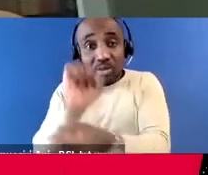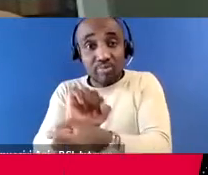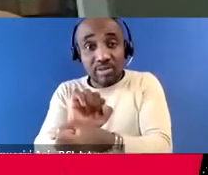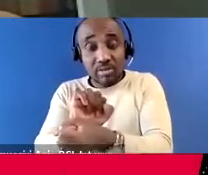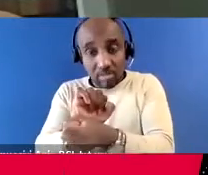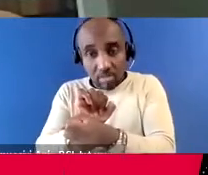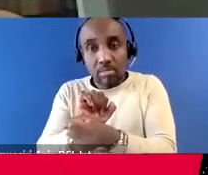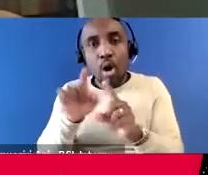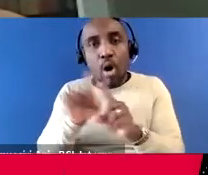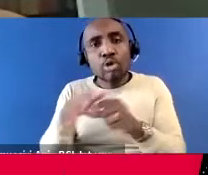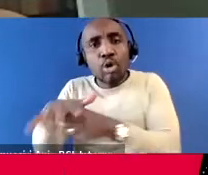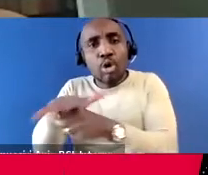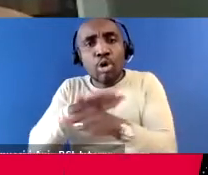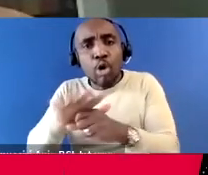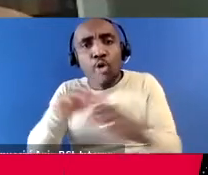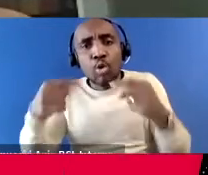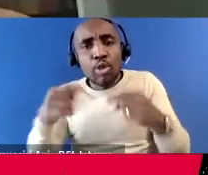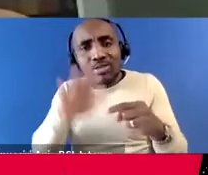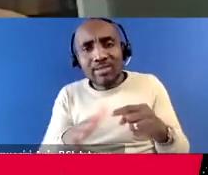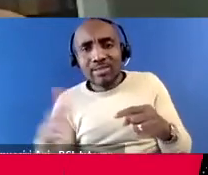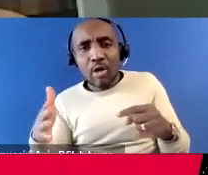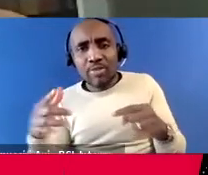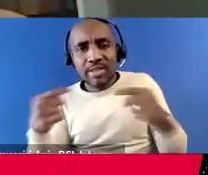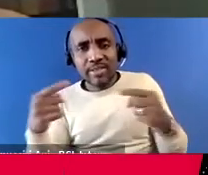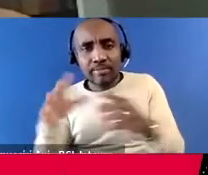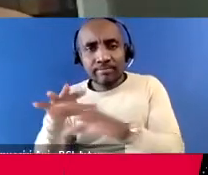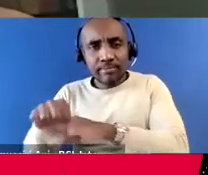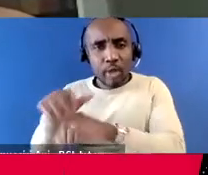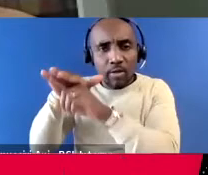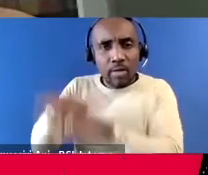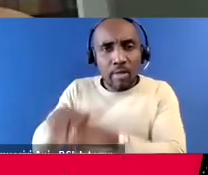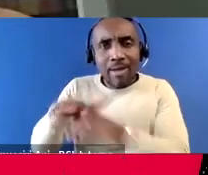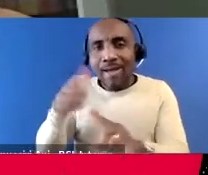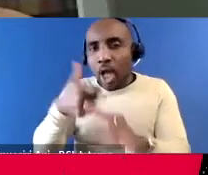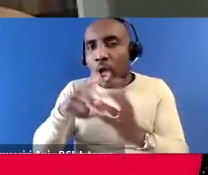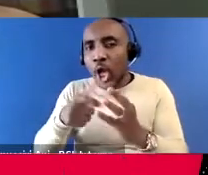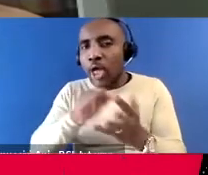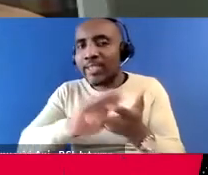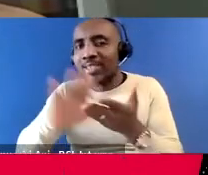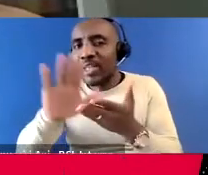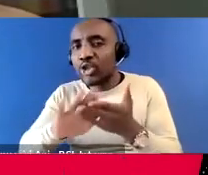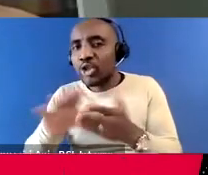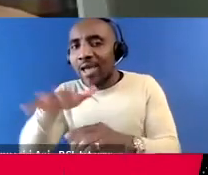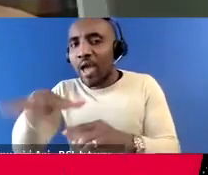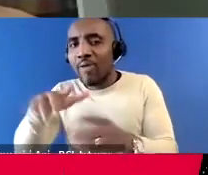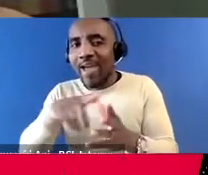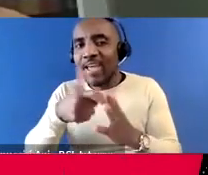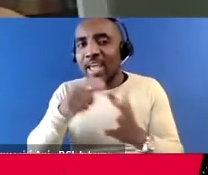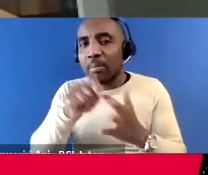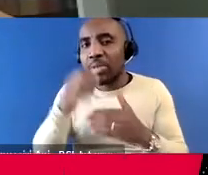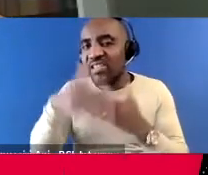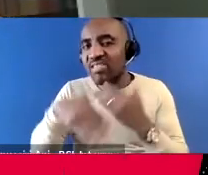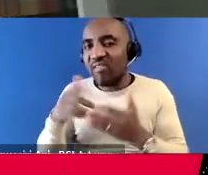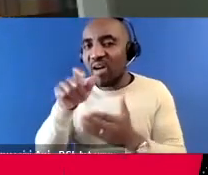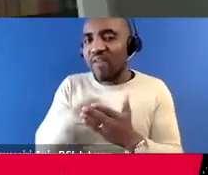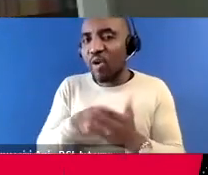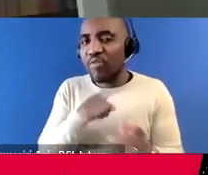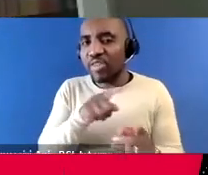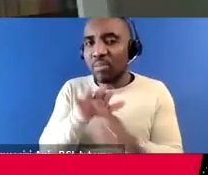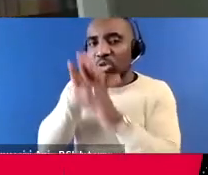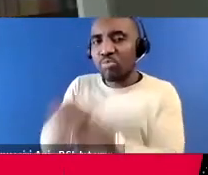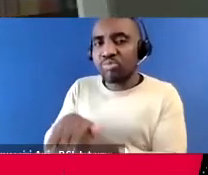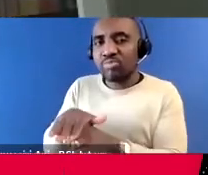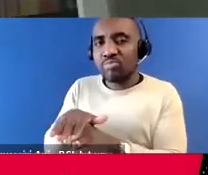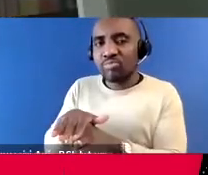local authorities, even in the southeast, predominantly Kurdish areas where the AKP just didn't get the votes or the support that it